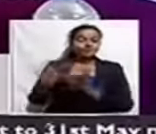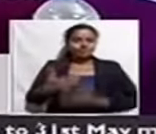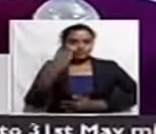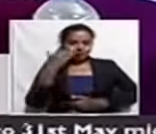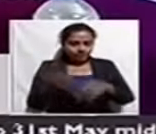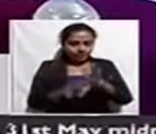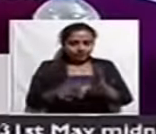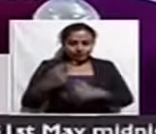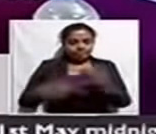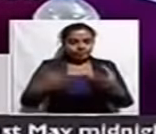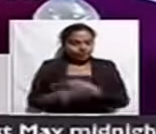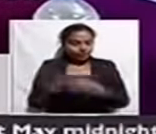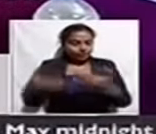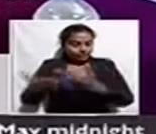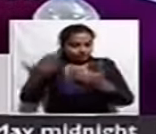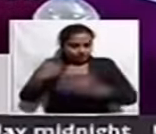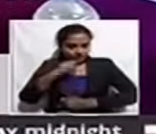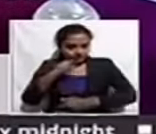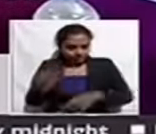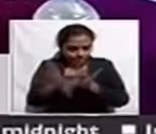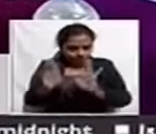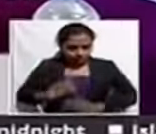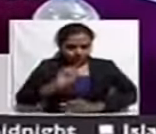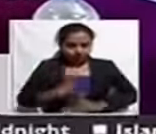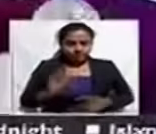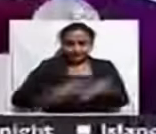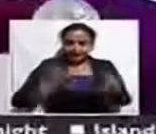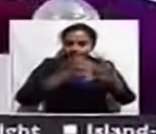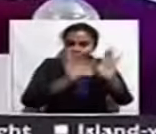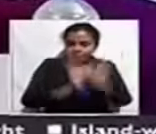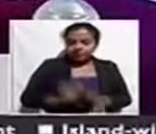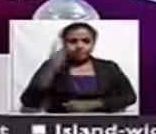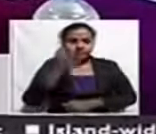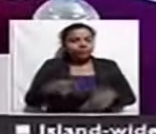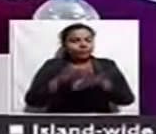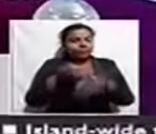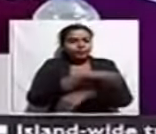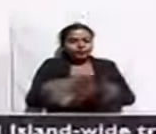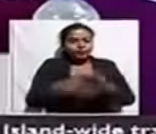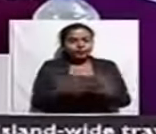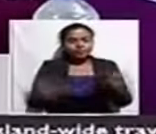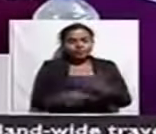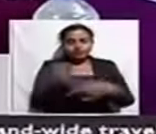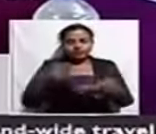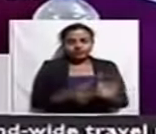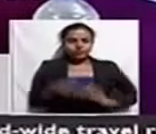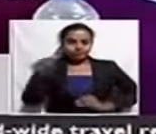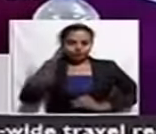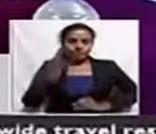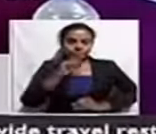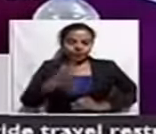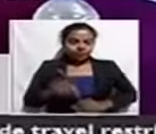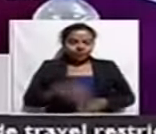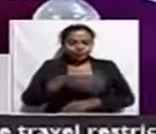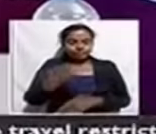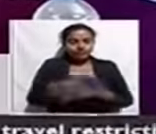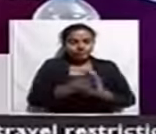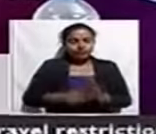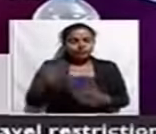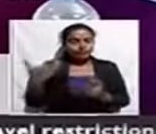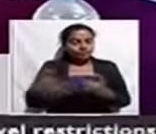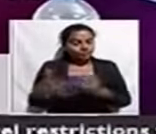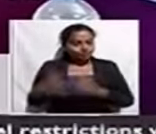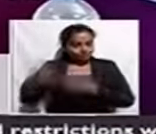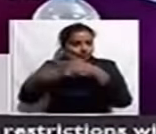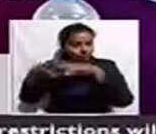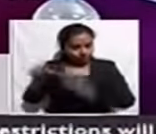would be better if the bill itself said that the management of the land at the port city will be provided to this specific company. They could have mentioned that it